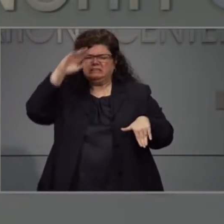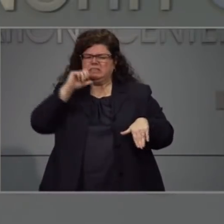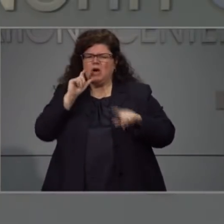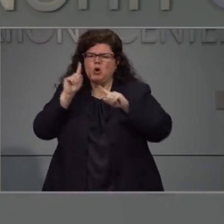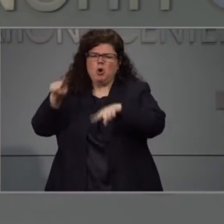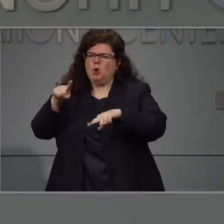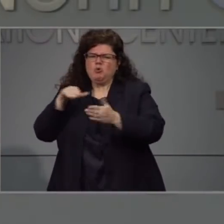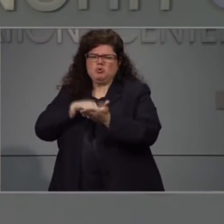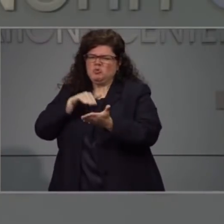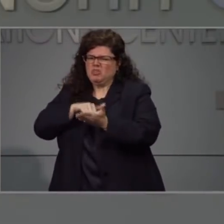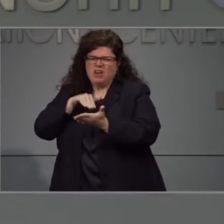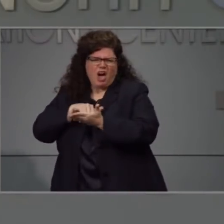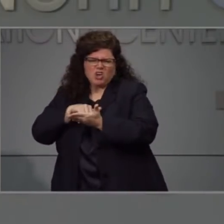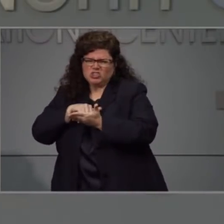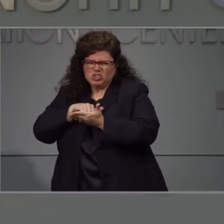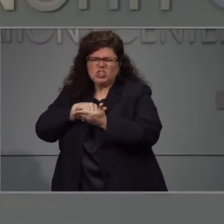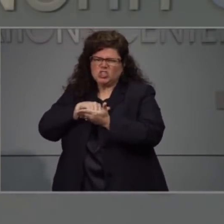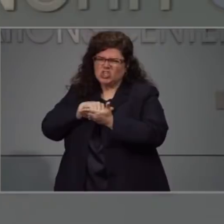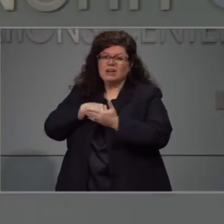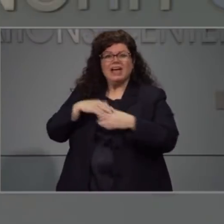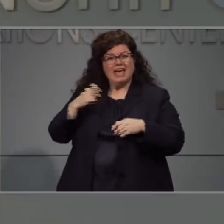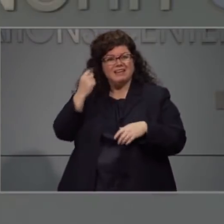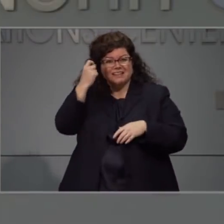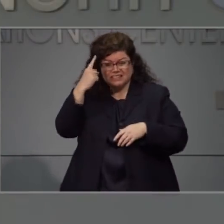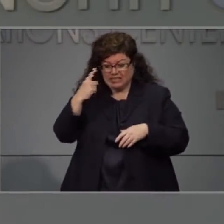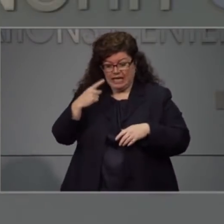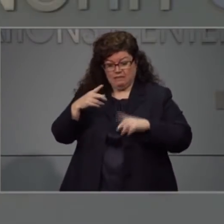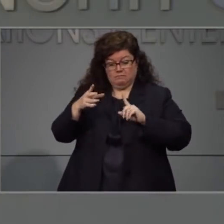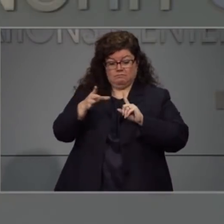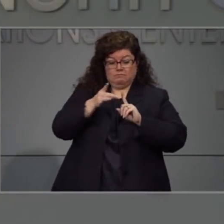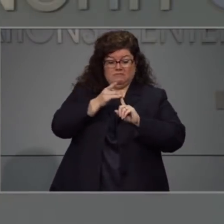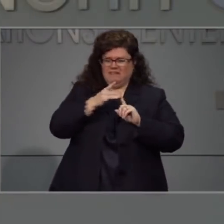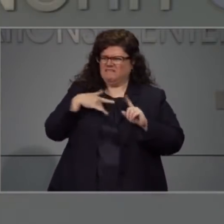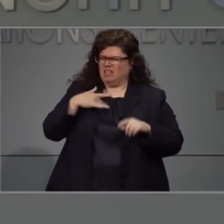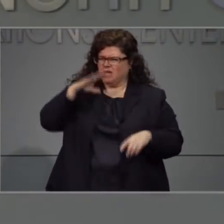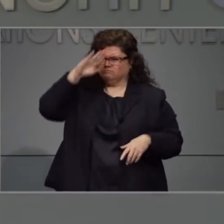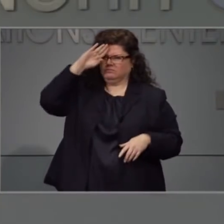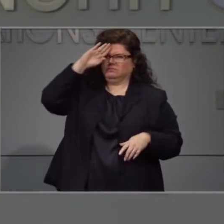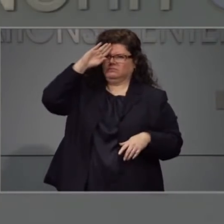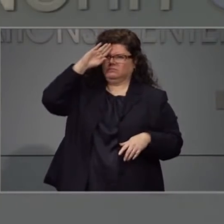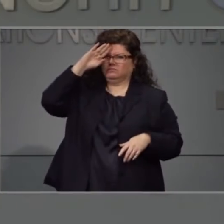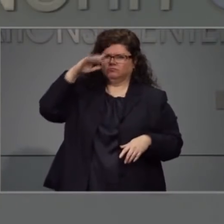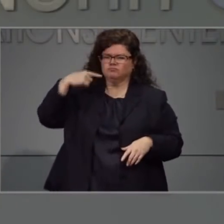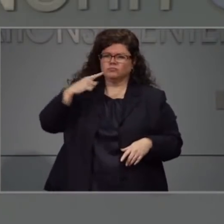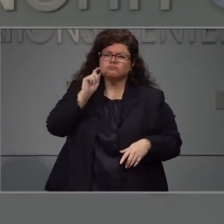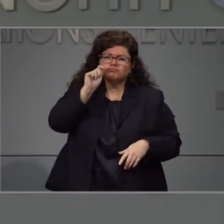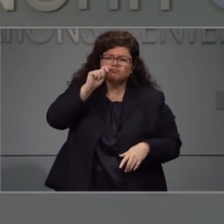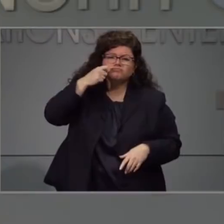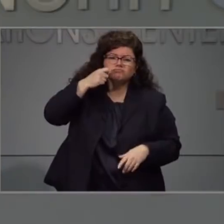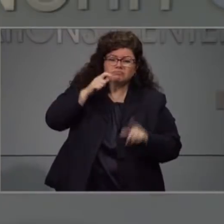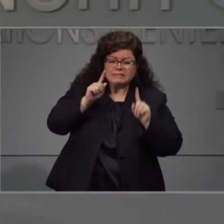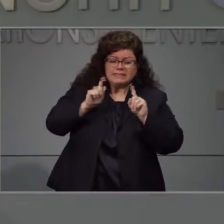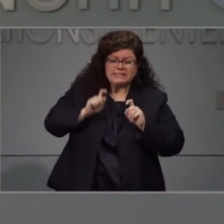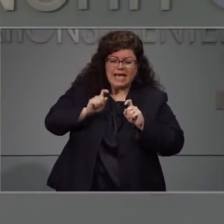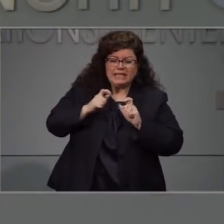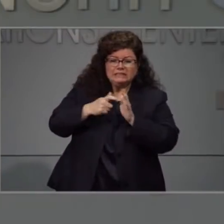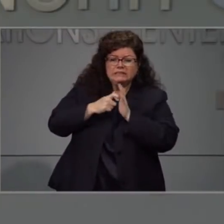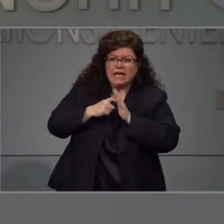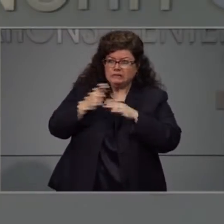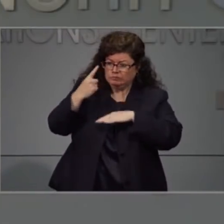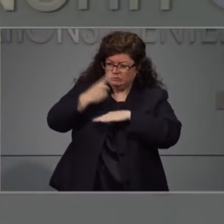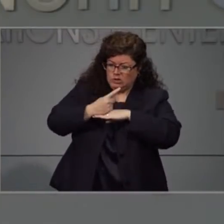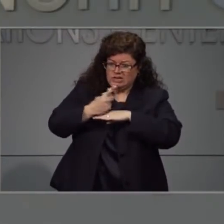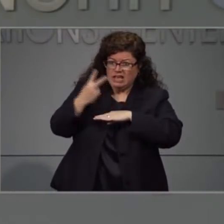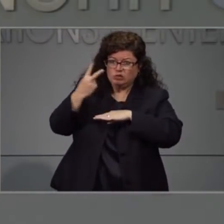we know confidently what the impacts of phase 1 were before we move into phase 2, although this is a modest step, with that kind